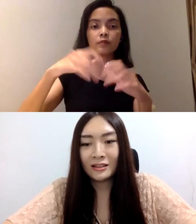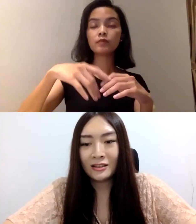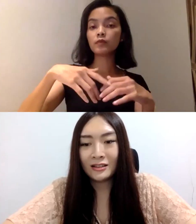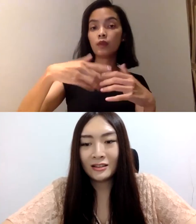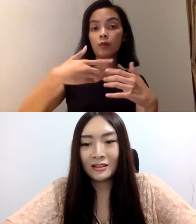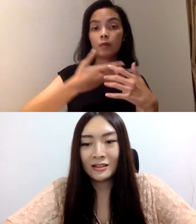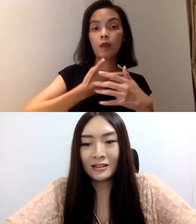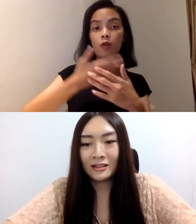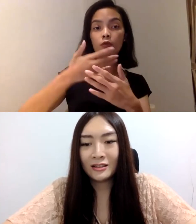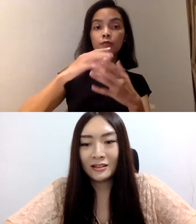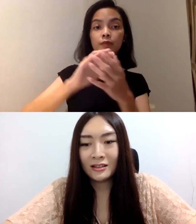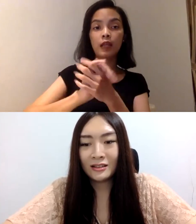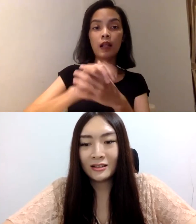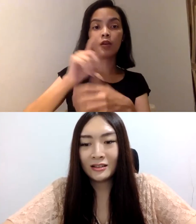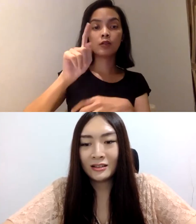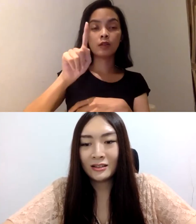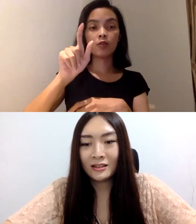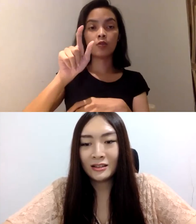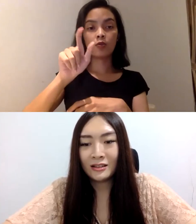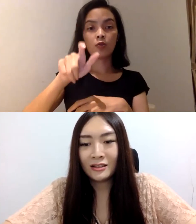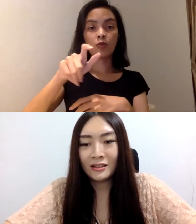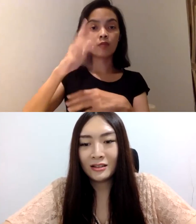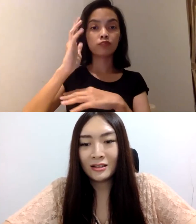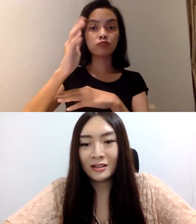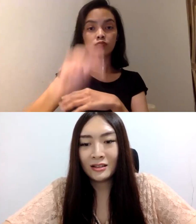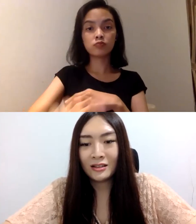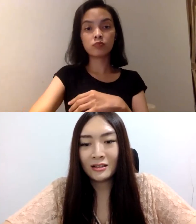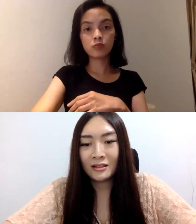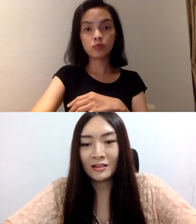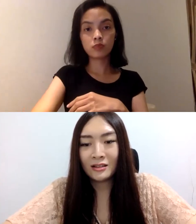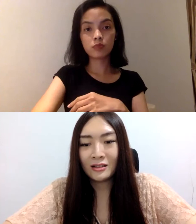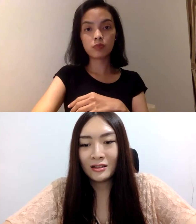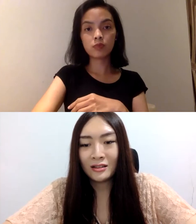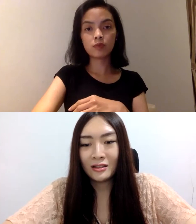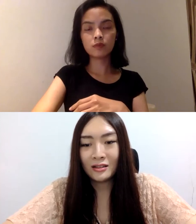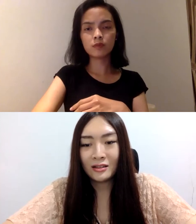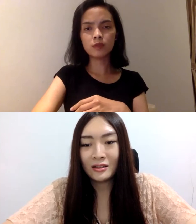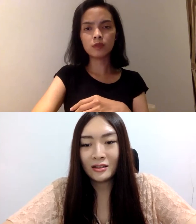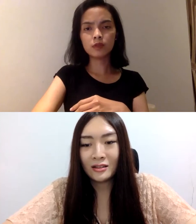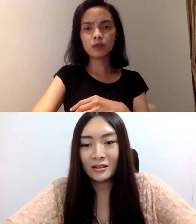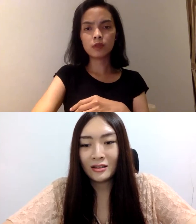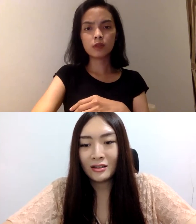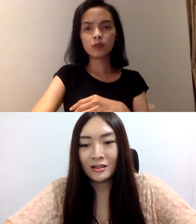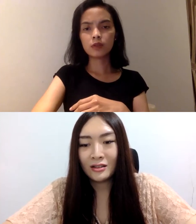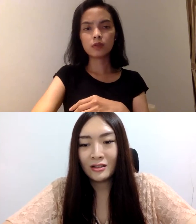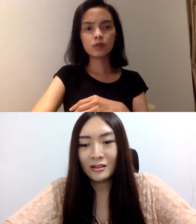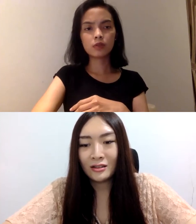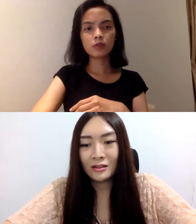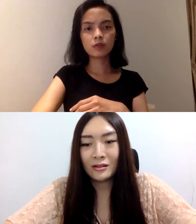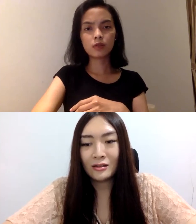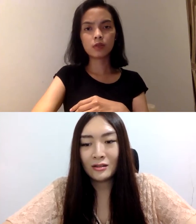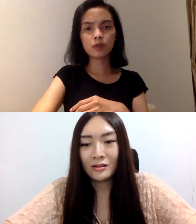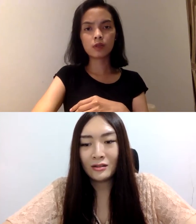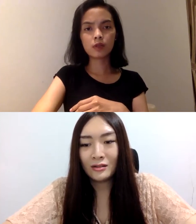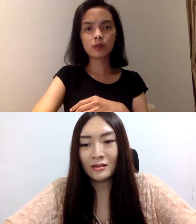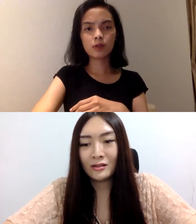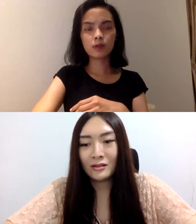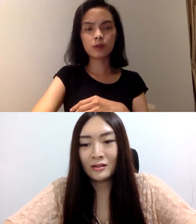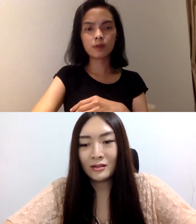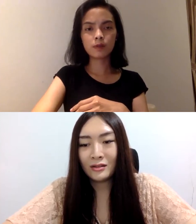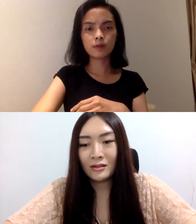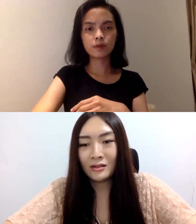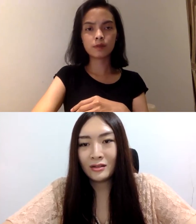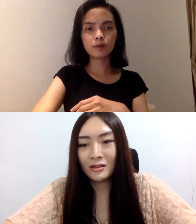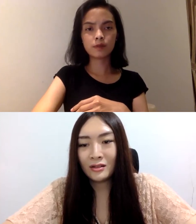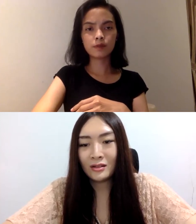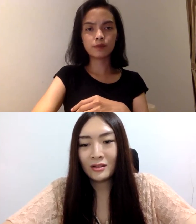to introduce our wonderful speakers for this evening. First, we have Hao Zhou. Hao